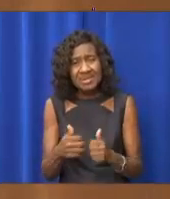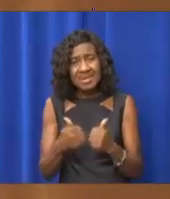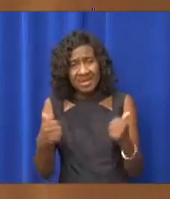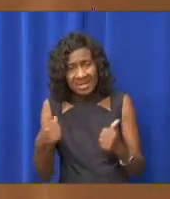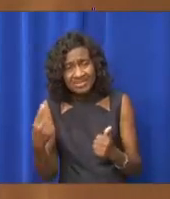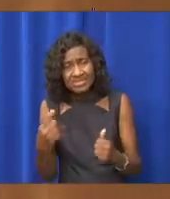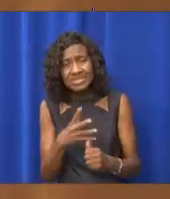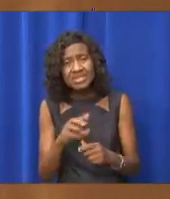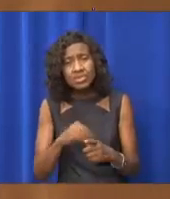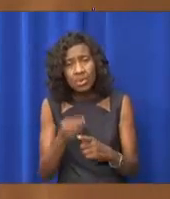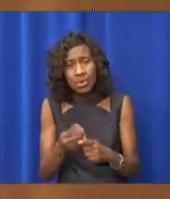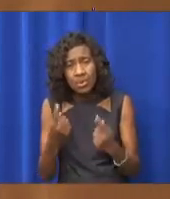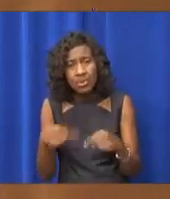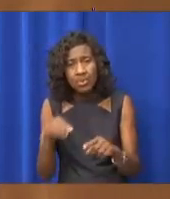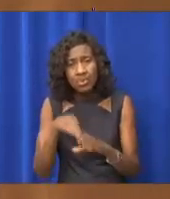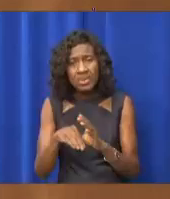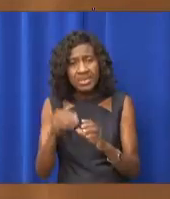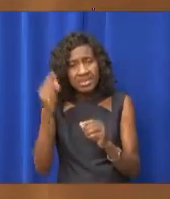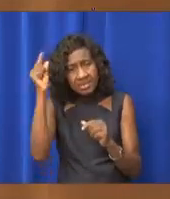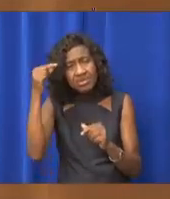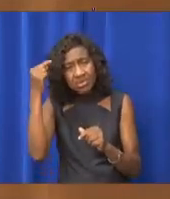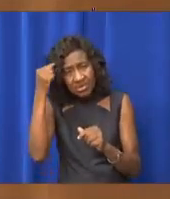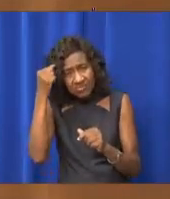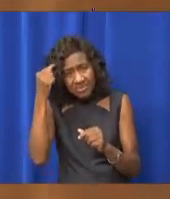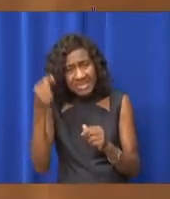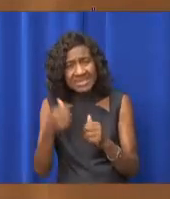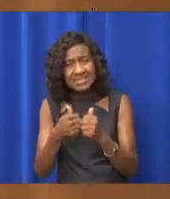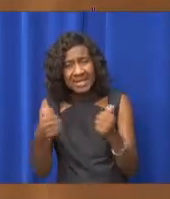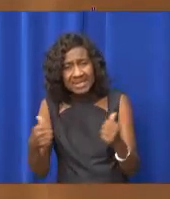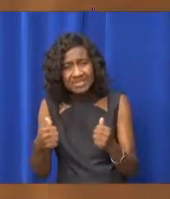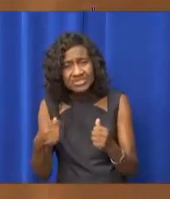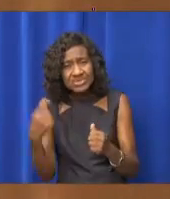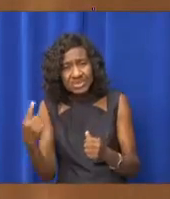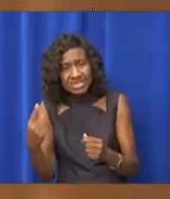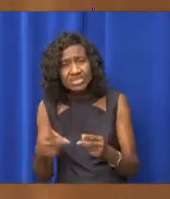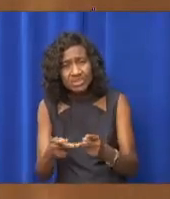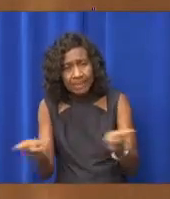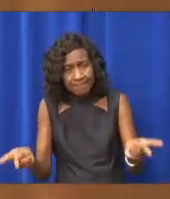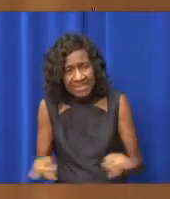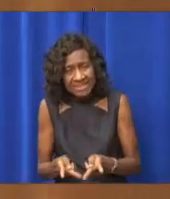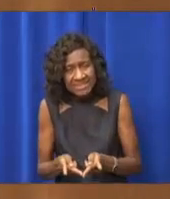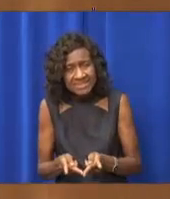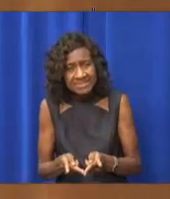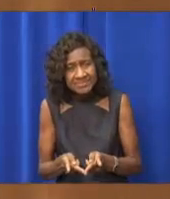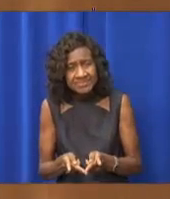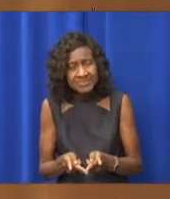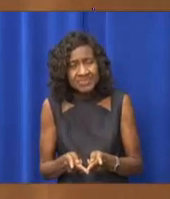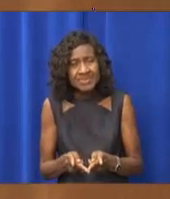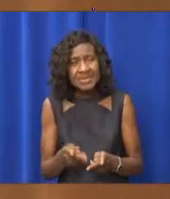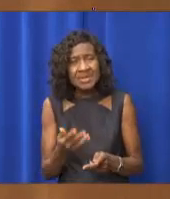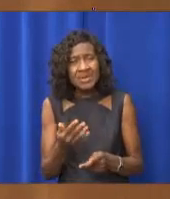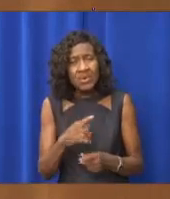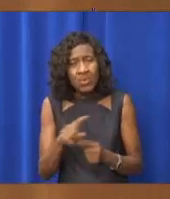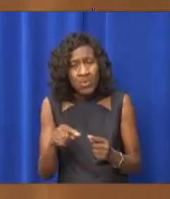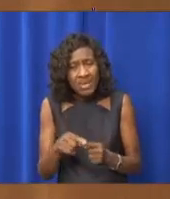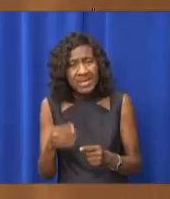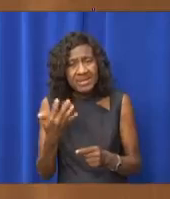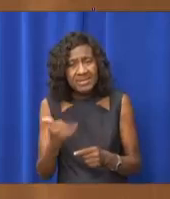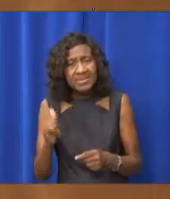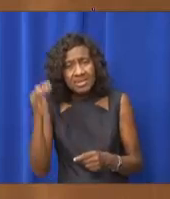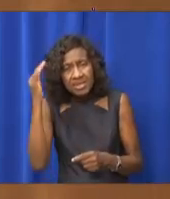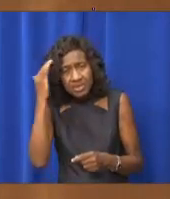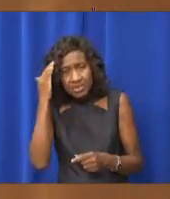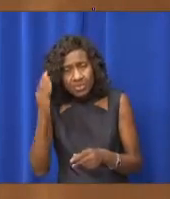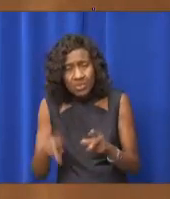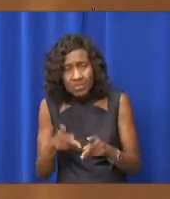general, I think I've mentioned before, we know when people are not complying, and we are able to take steps to make sure that they do, and